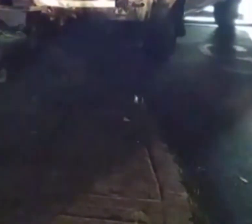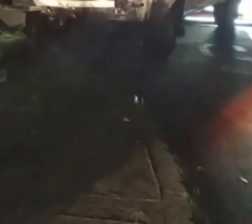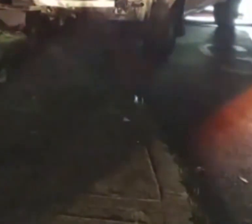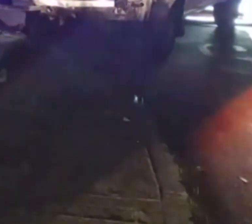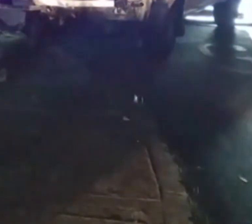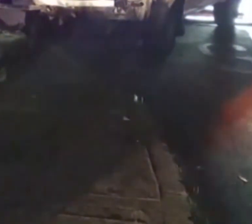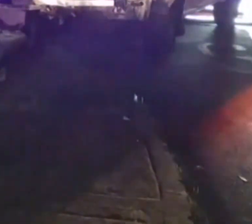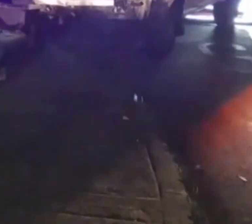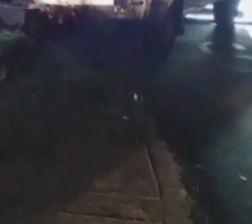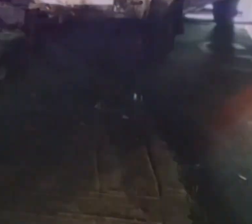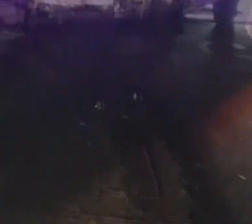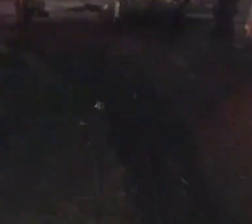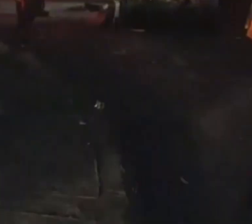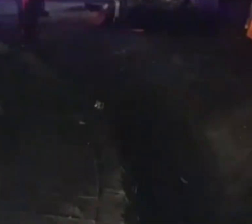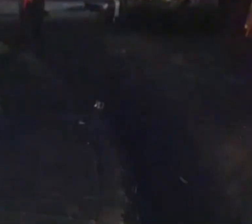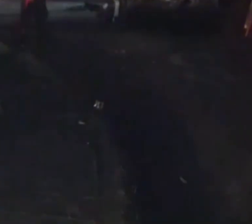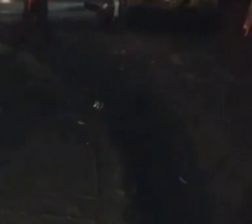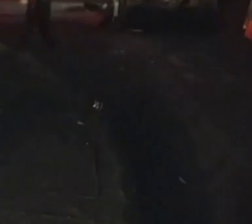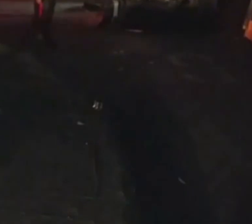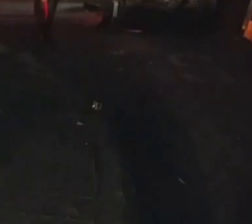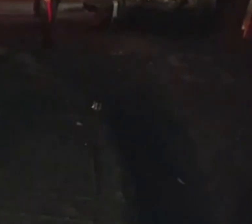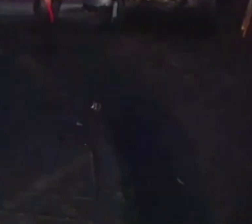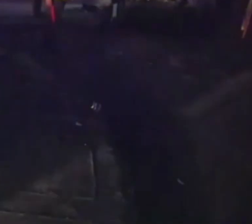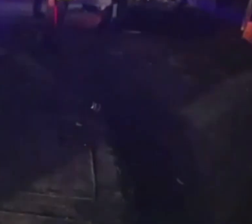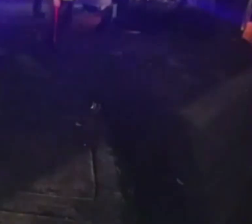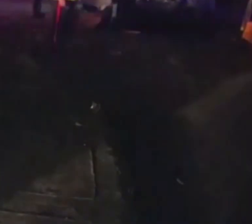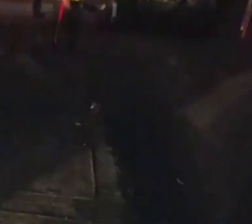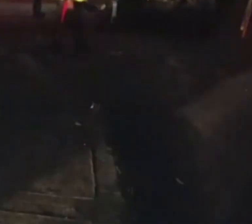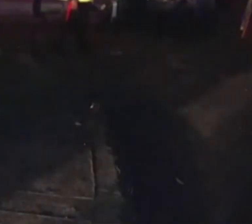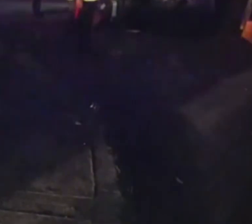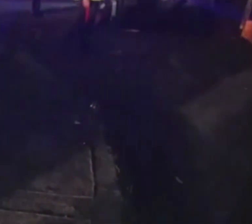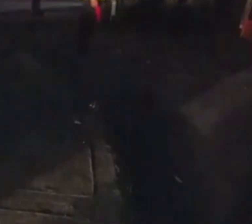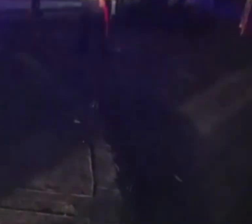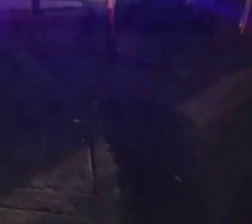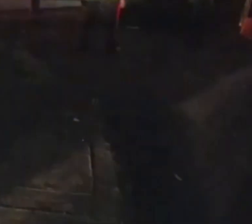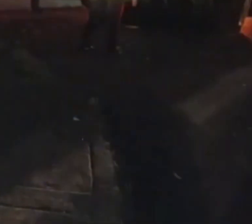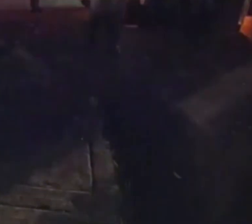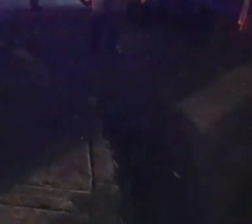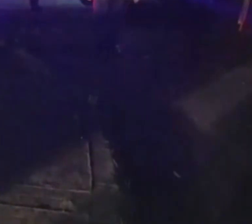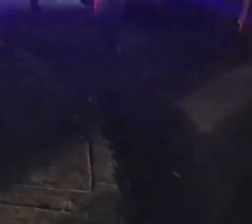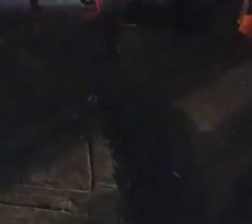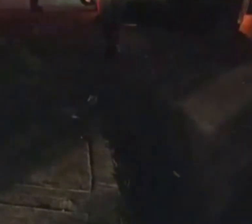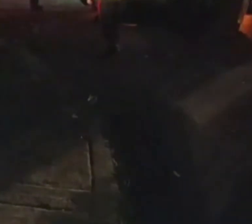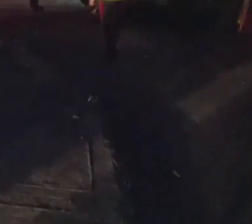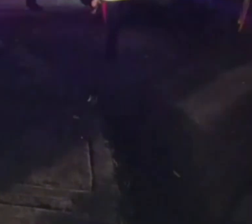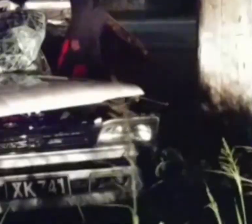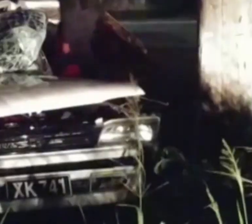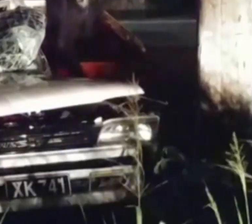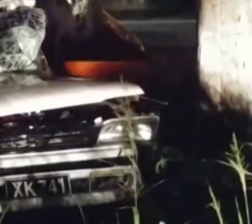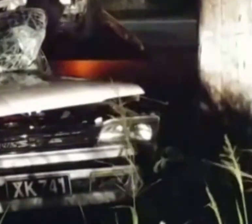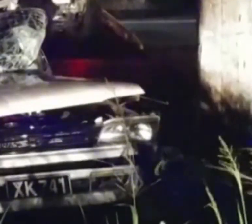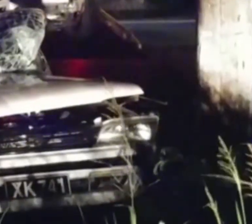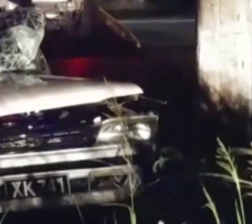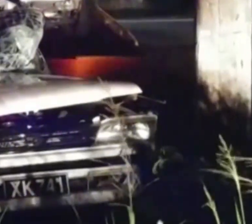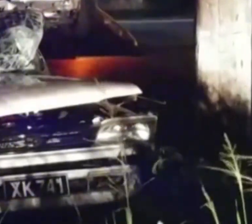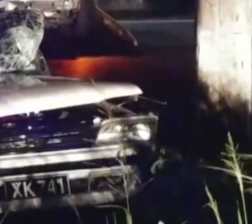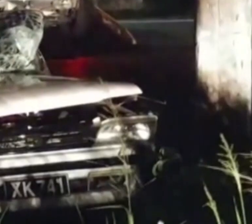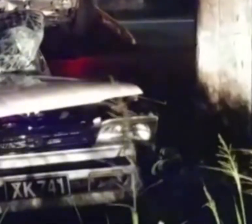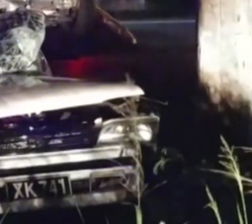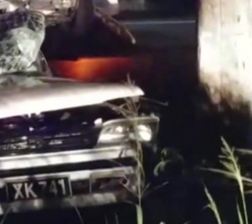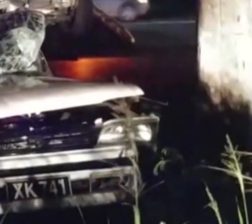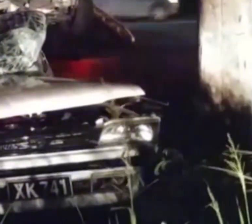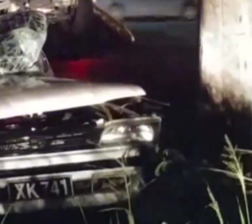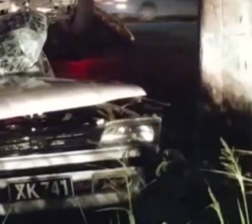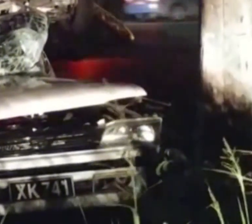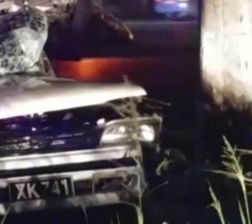Dighton Griffith Secondary School. As you see here, the 2 vehicles involved were extensively damaged. Now, police say the male driver of one of the